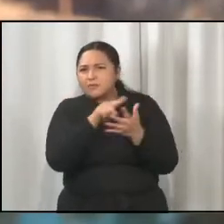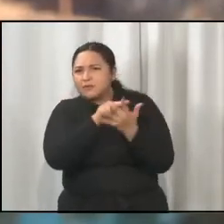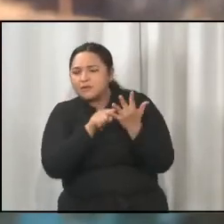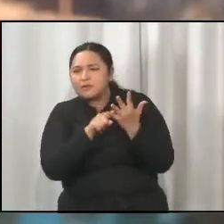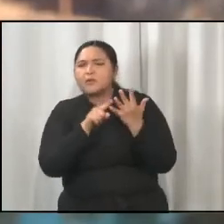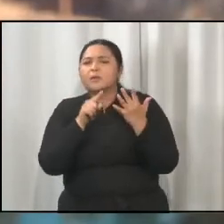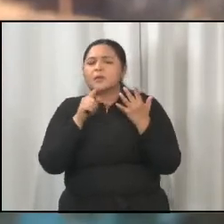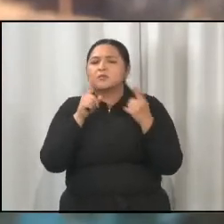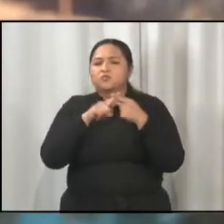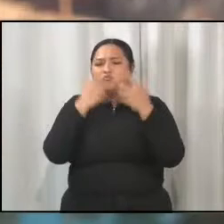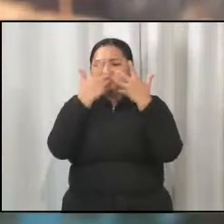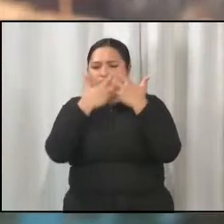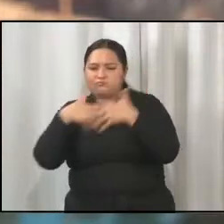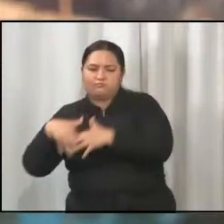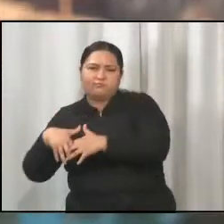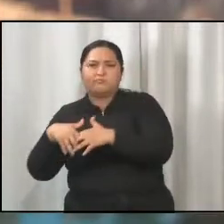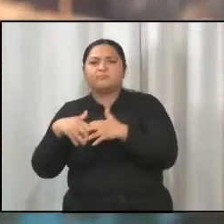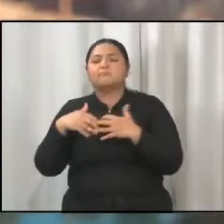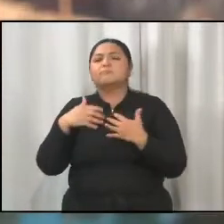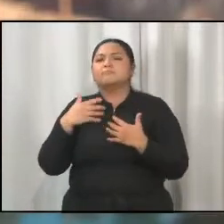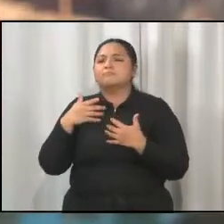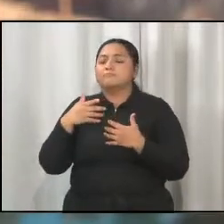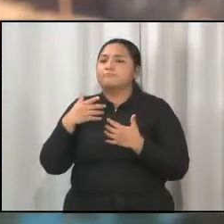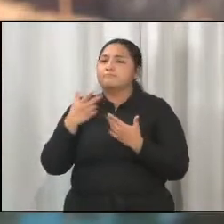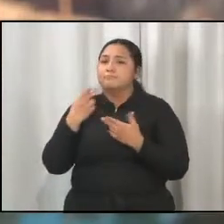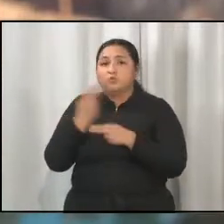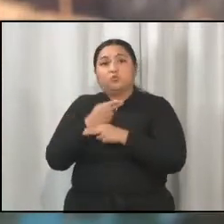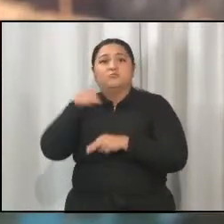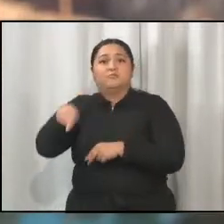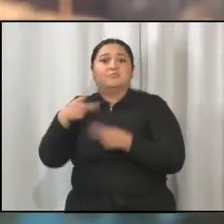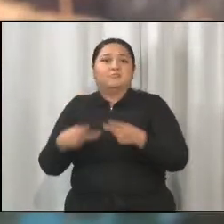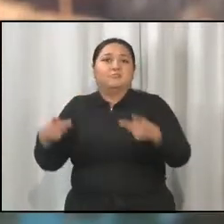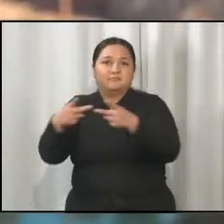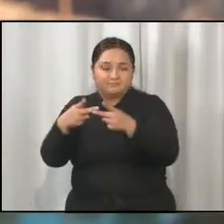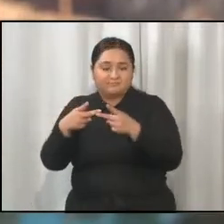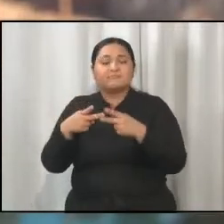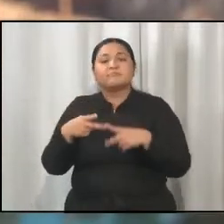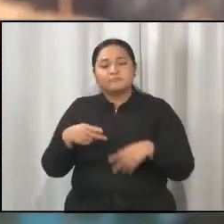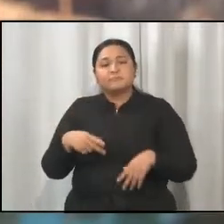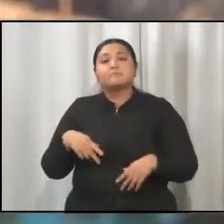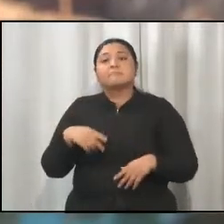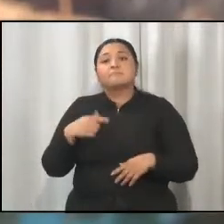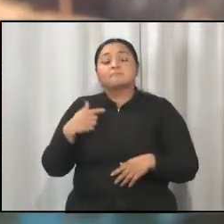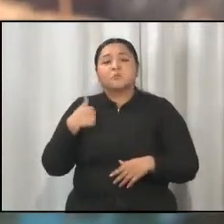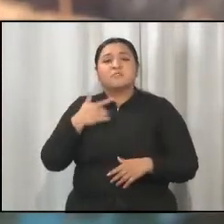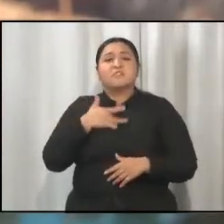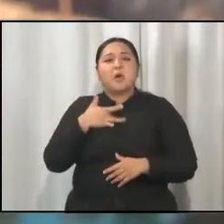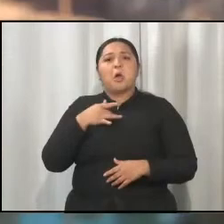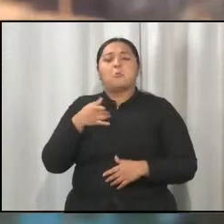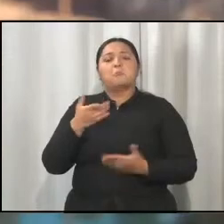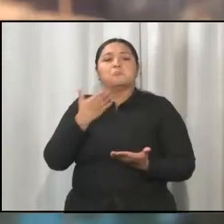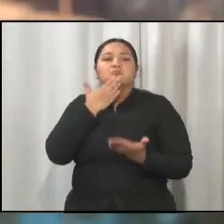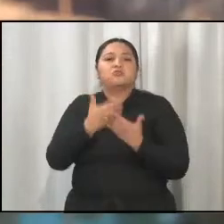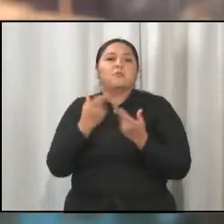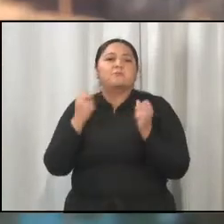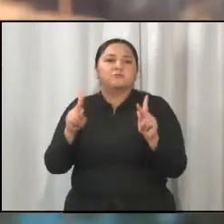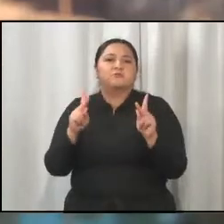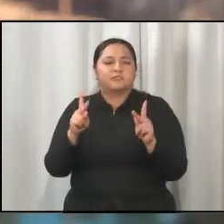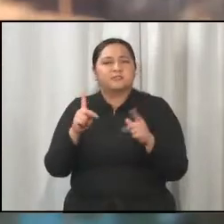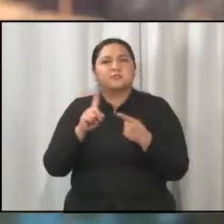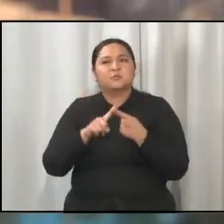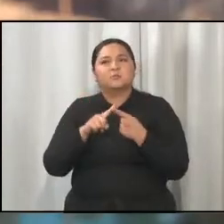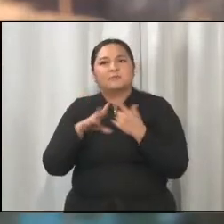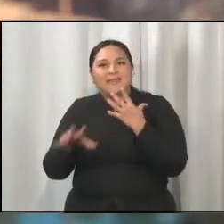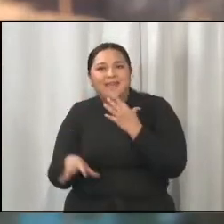and just what their plans are for utilizing the site. And we felt that this was a good opportunity to expand our safe